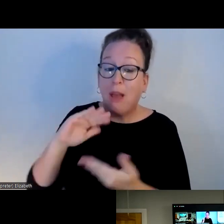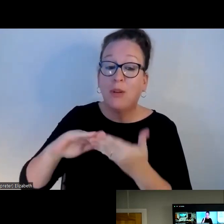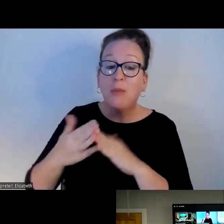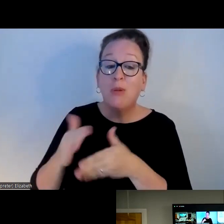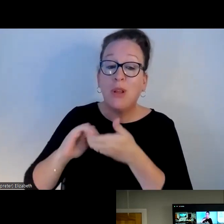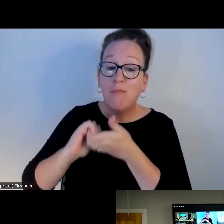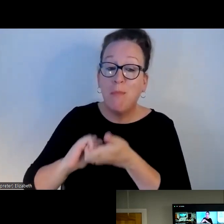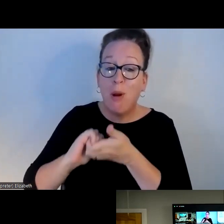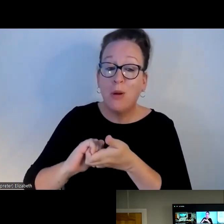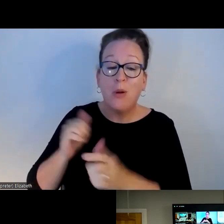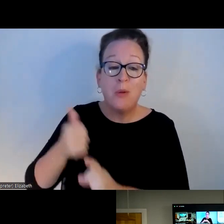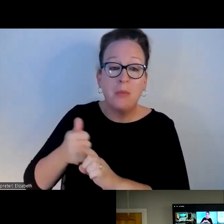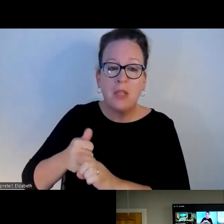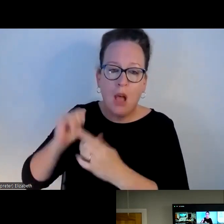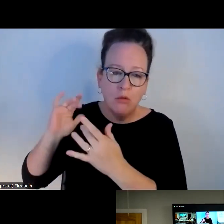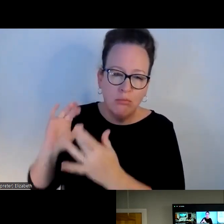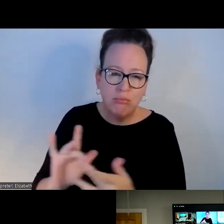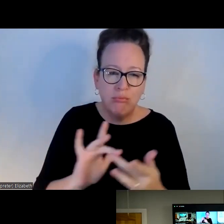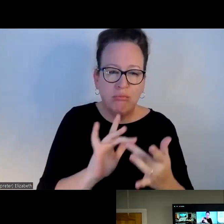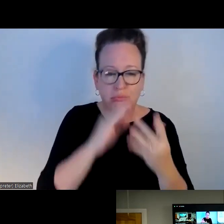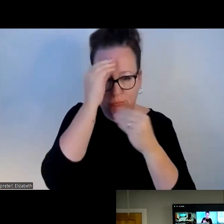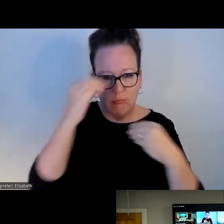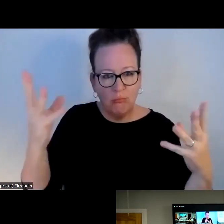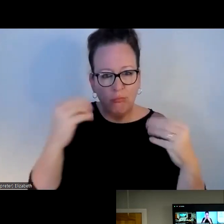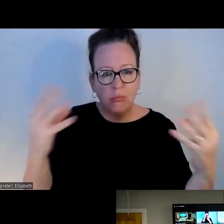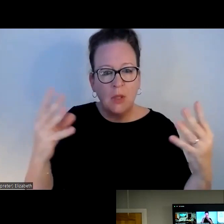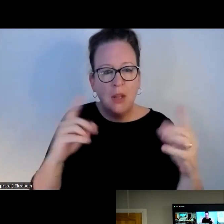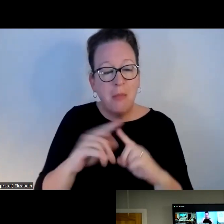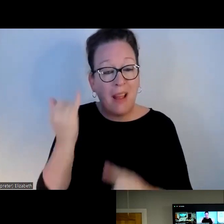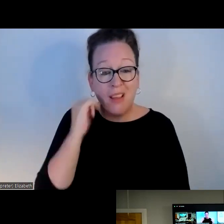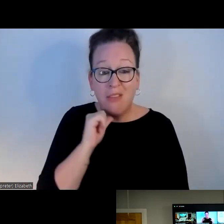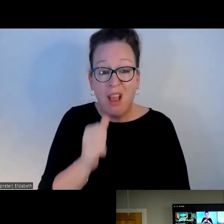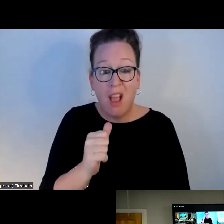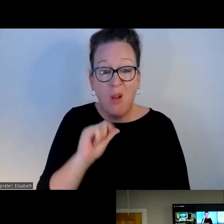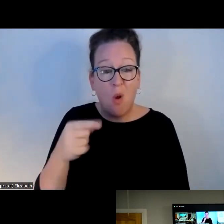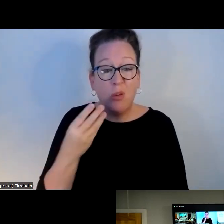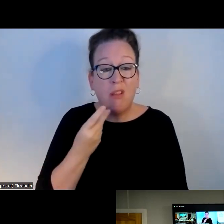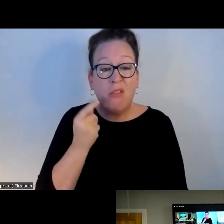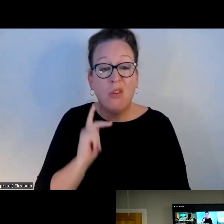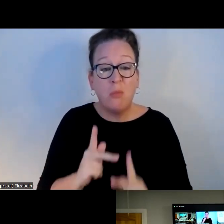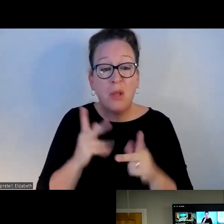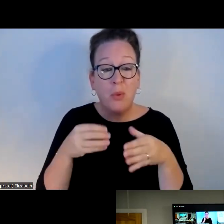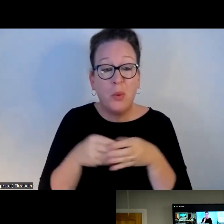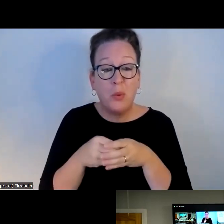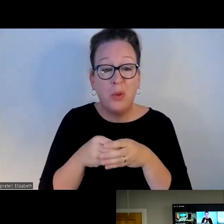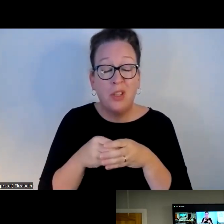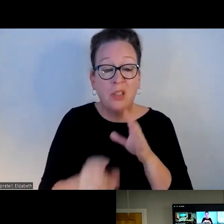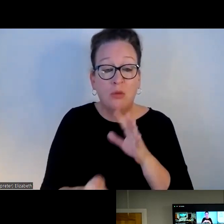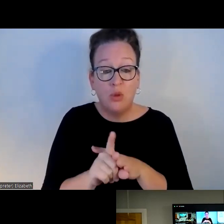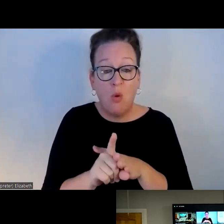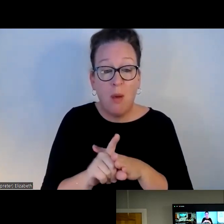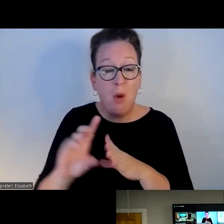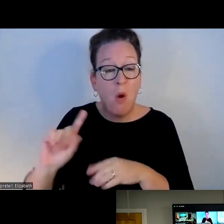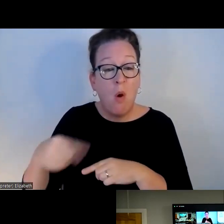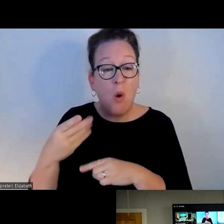on the ground, it's just kind of like a small core of people who are really like following all